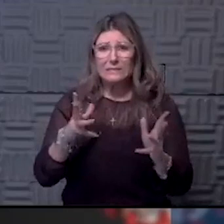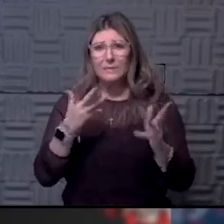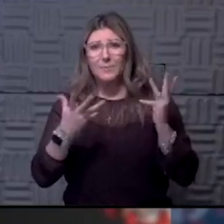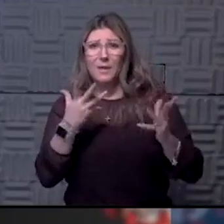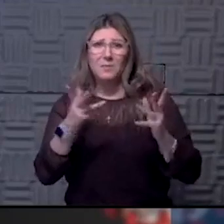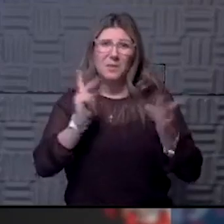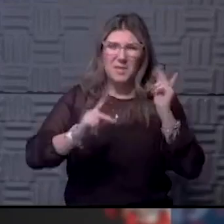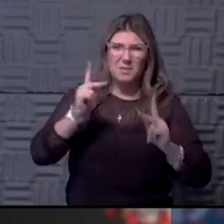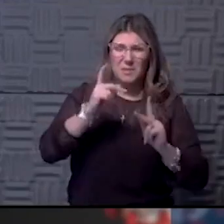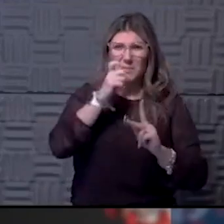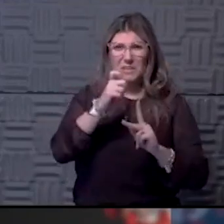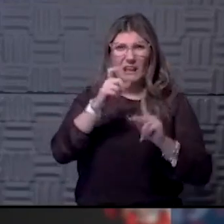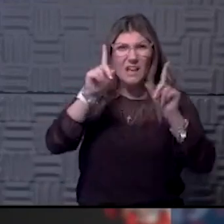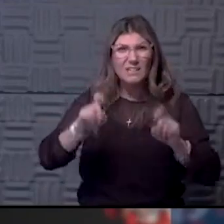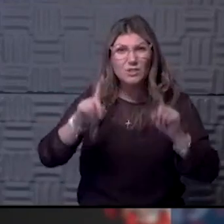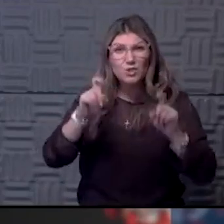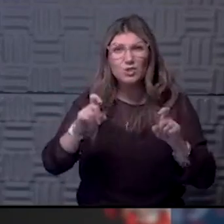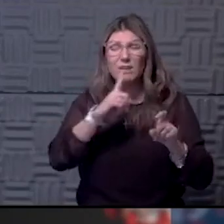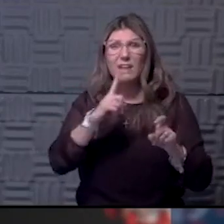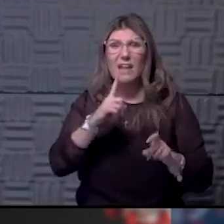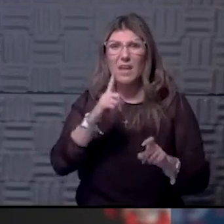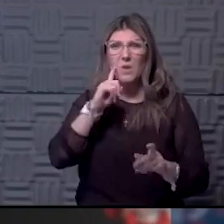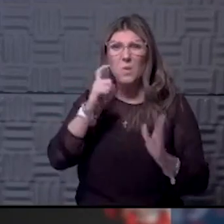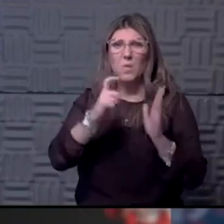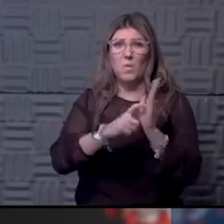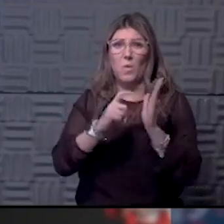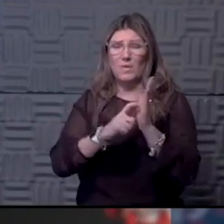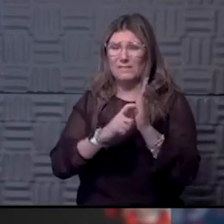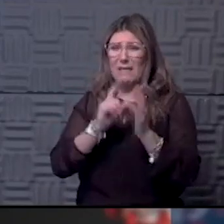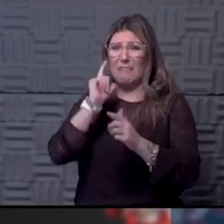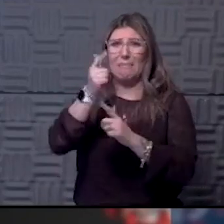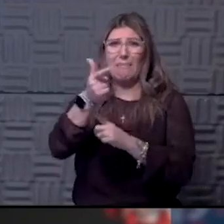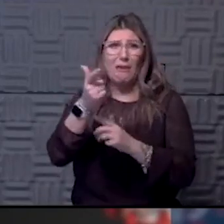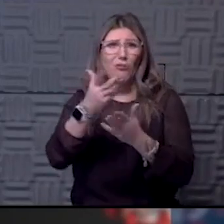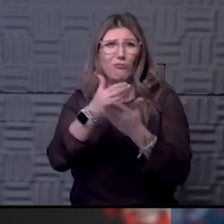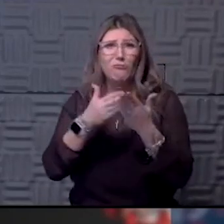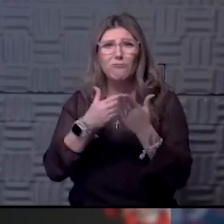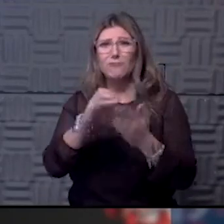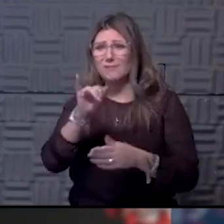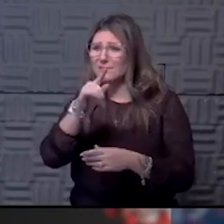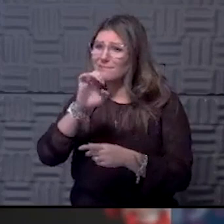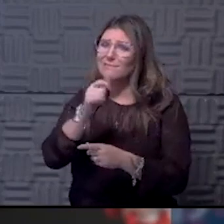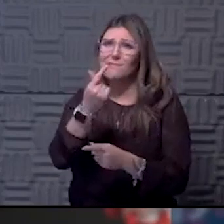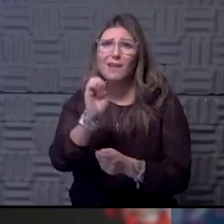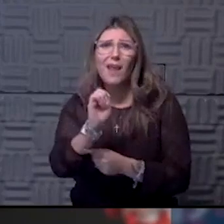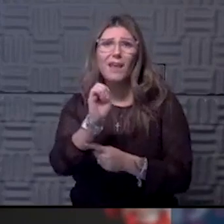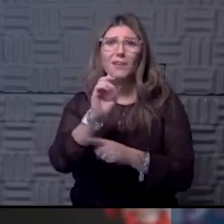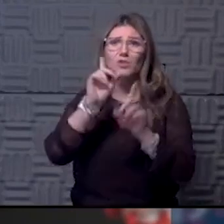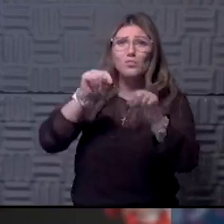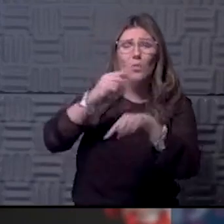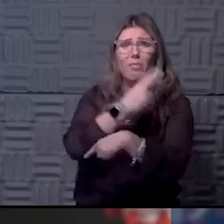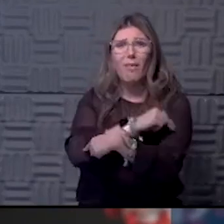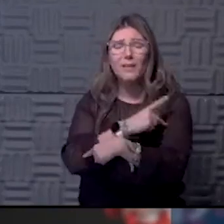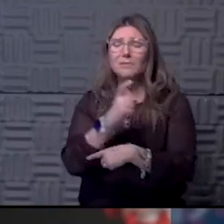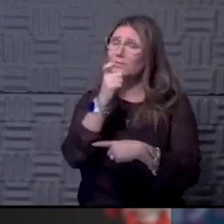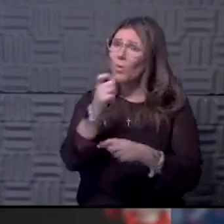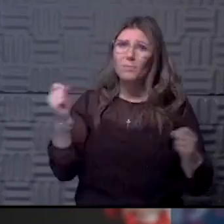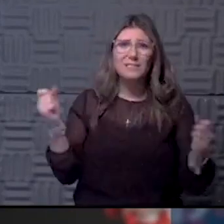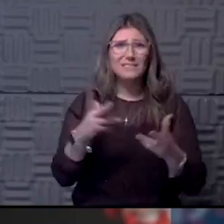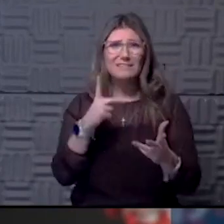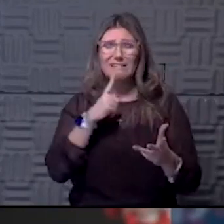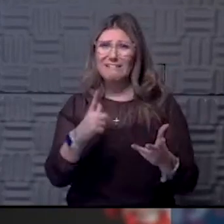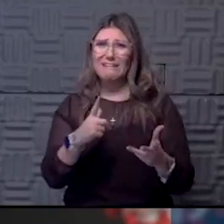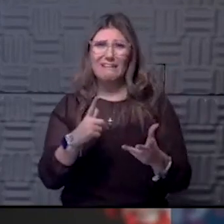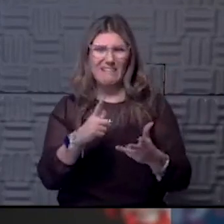lowers the mortality rate from cancer, and we're seeing later stage cancers presenting because people are afraid. Don't be afraid. The alarming number of